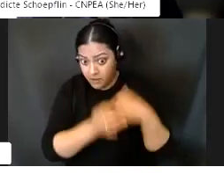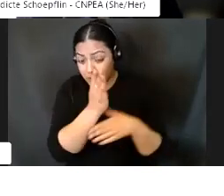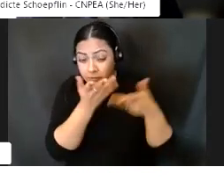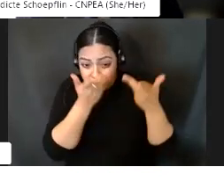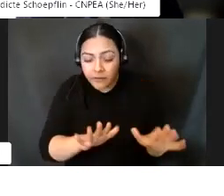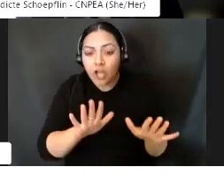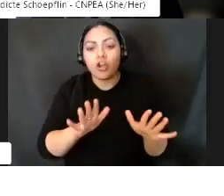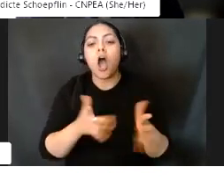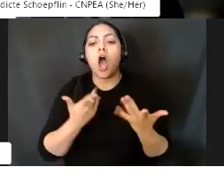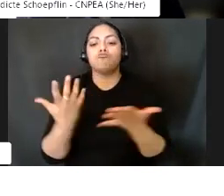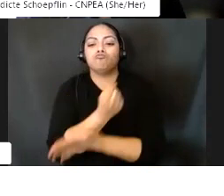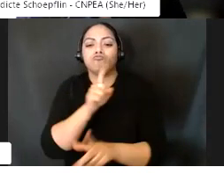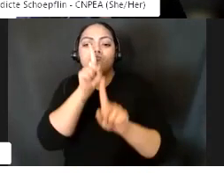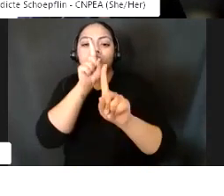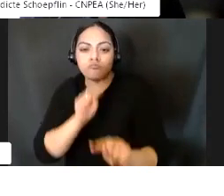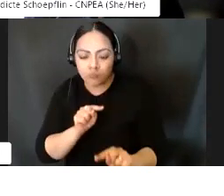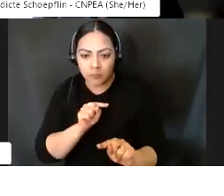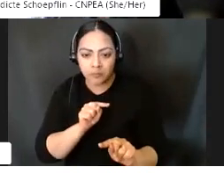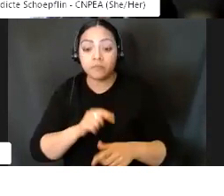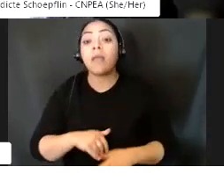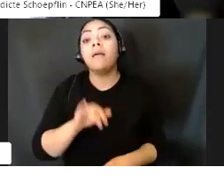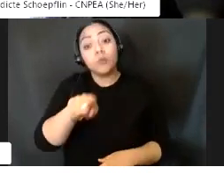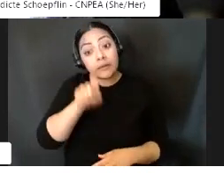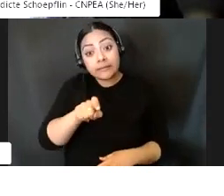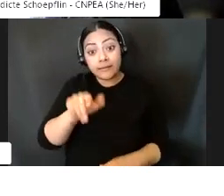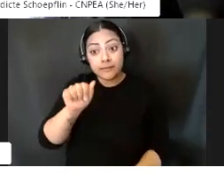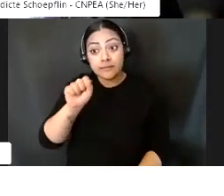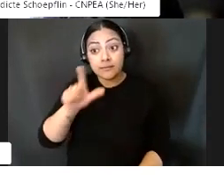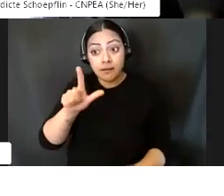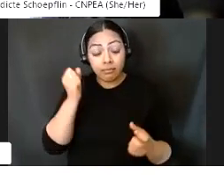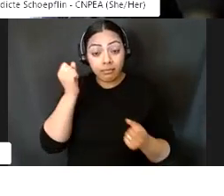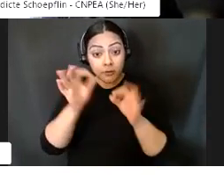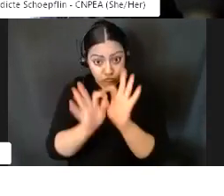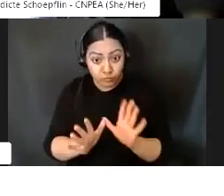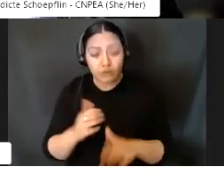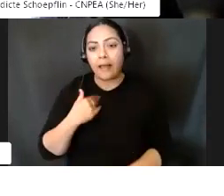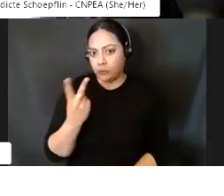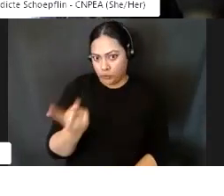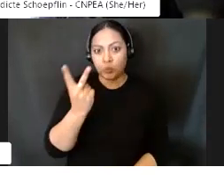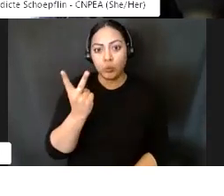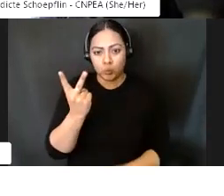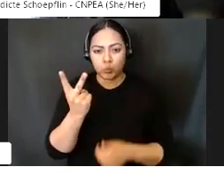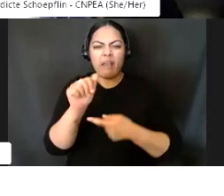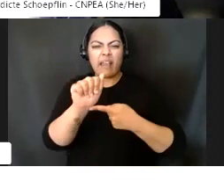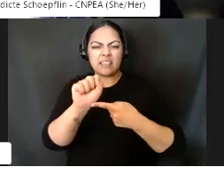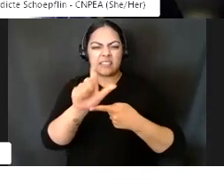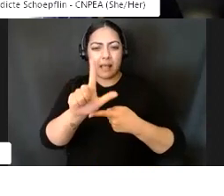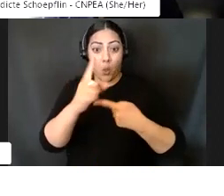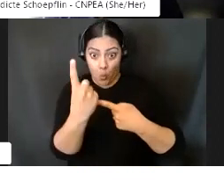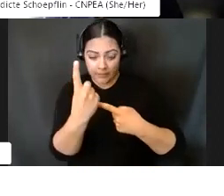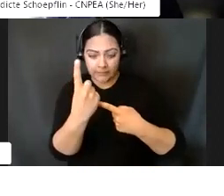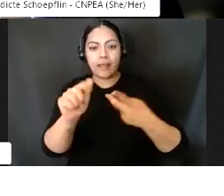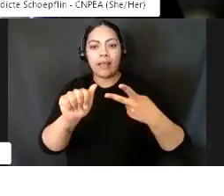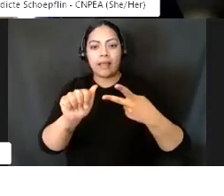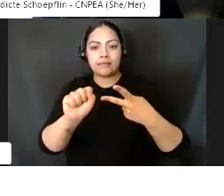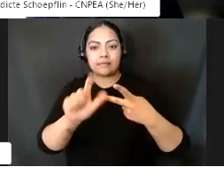you are in need of using the ASL services today, we have two interpreters with us today, and you are able to see them